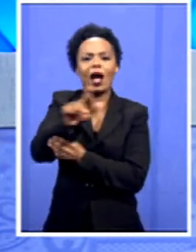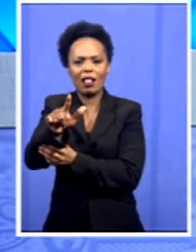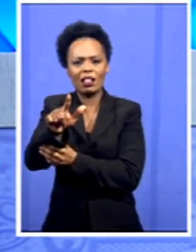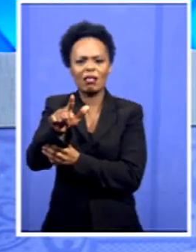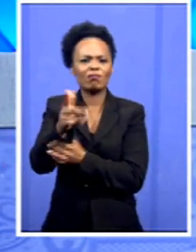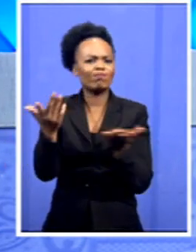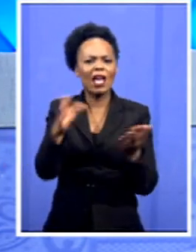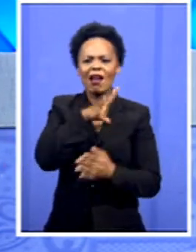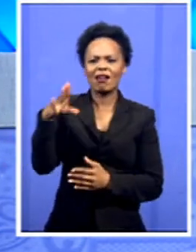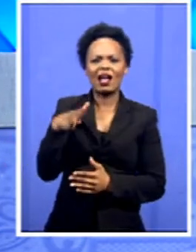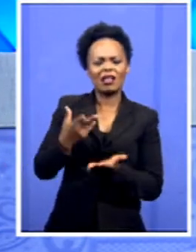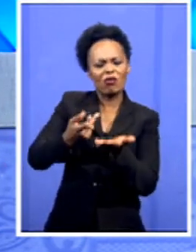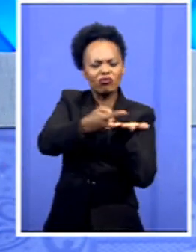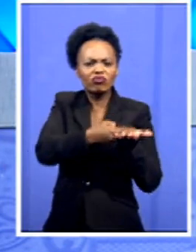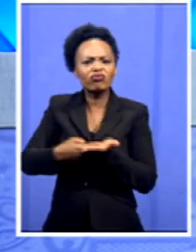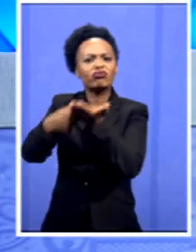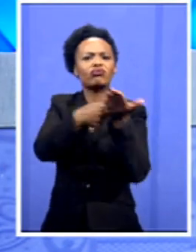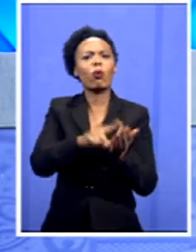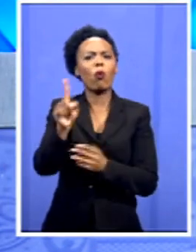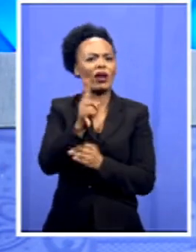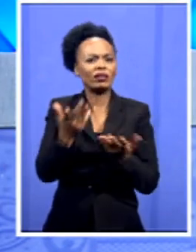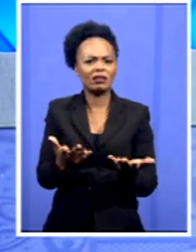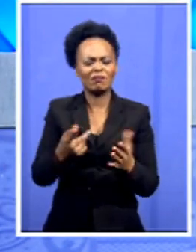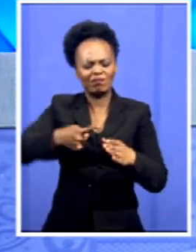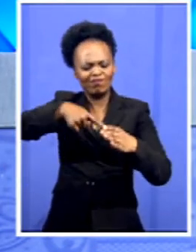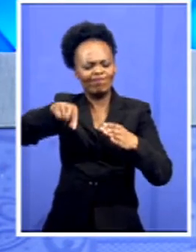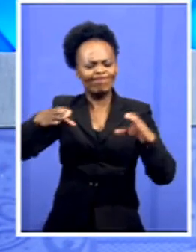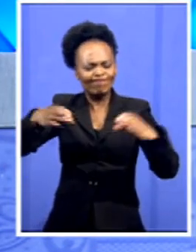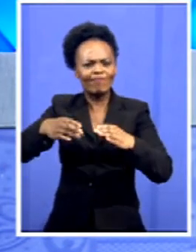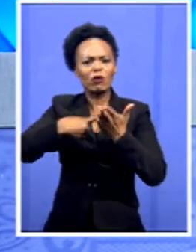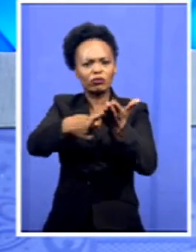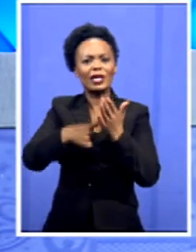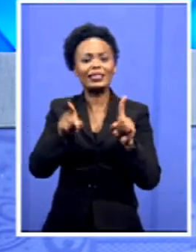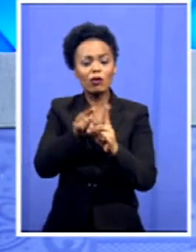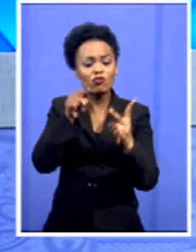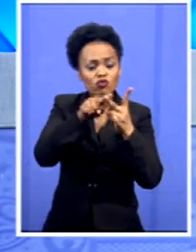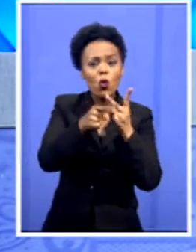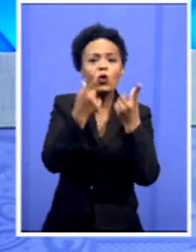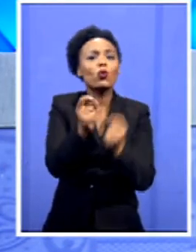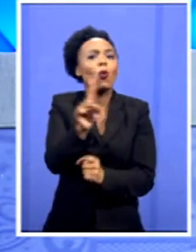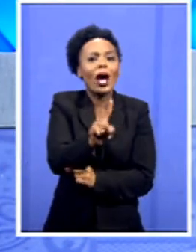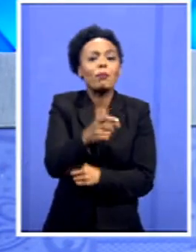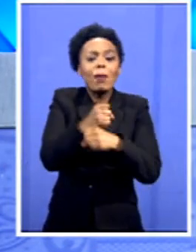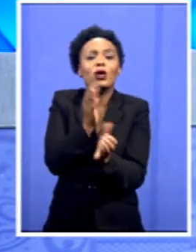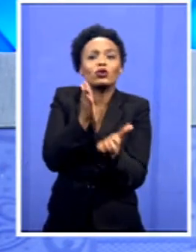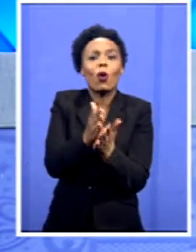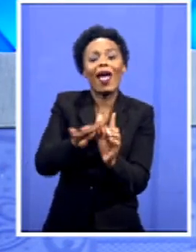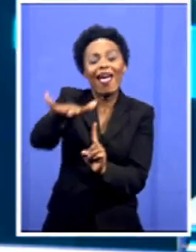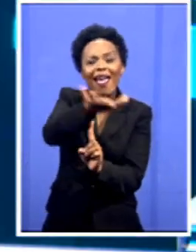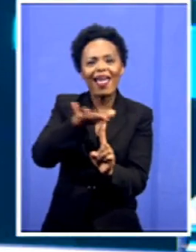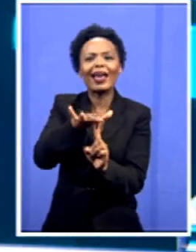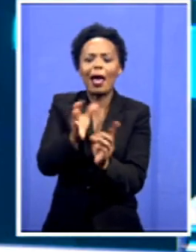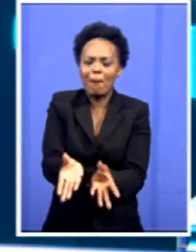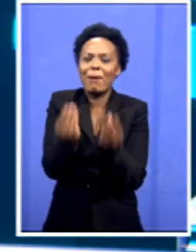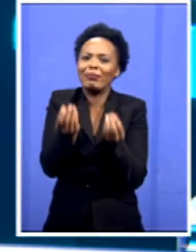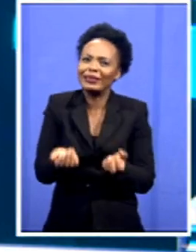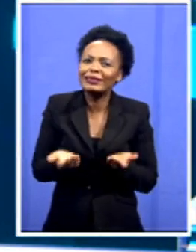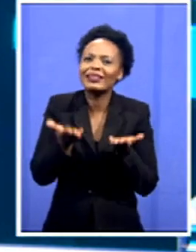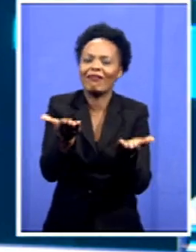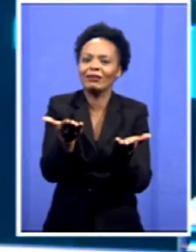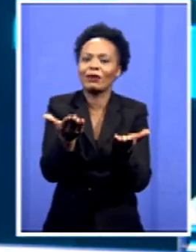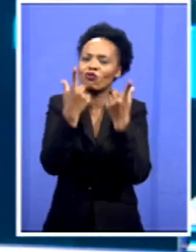are the council discussions? What do they center around? And what are you doing to ensure that these areas actually do get